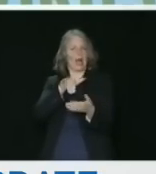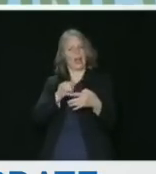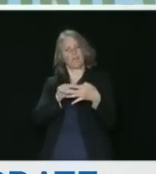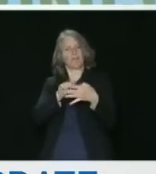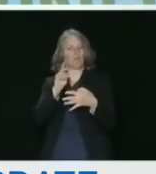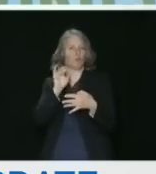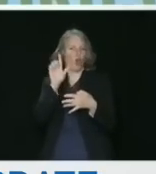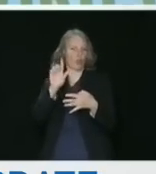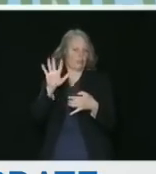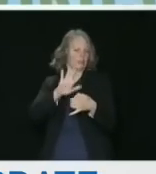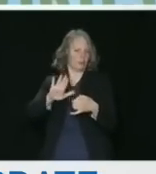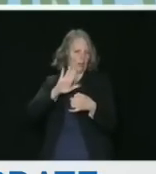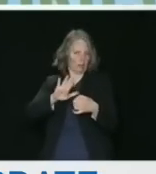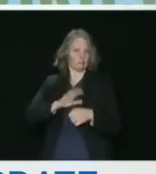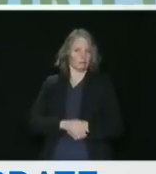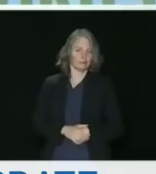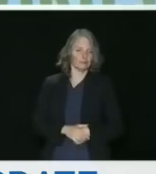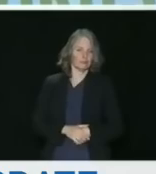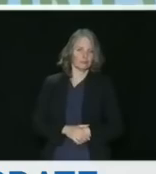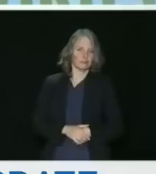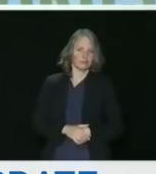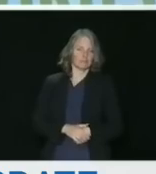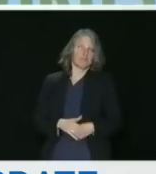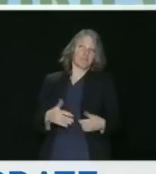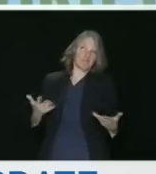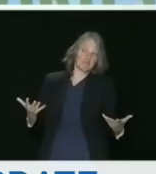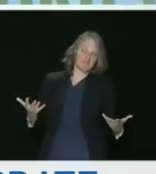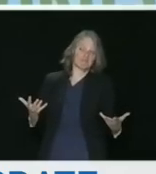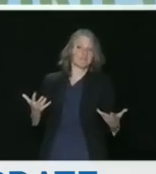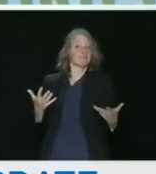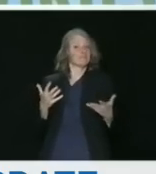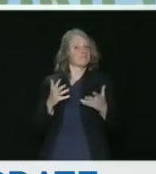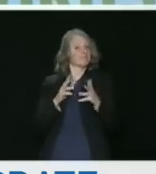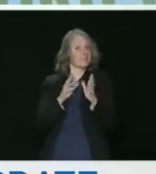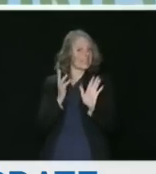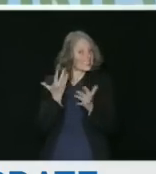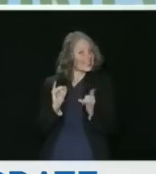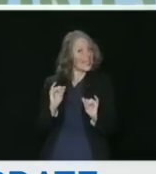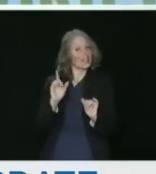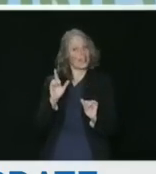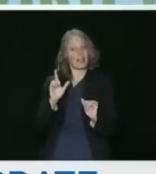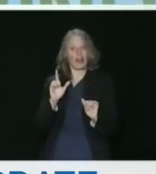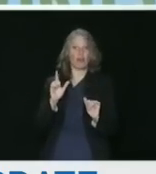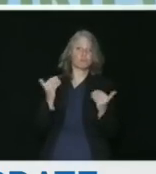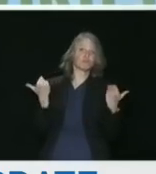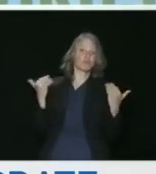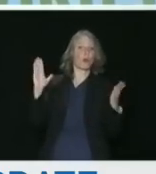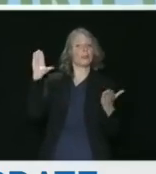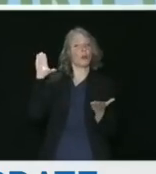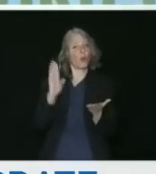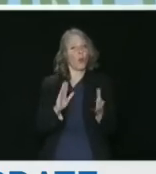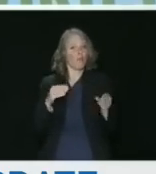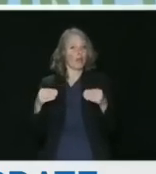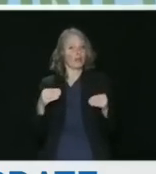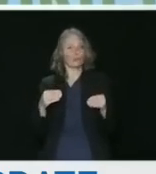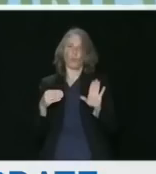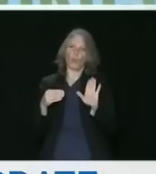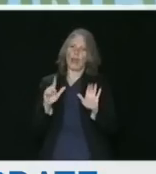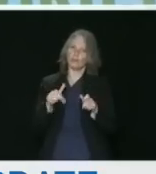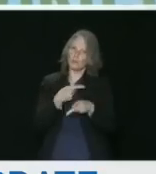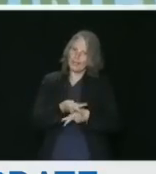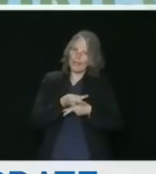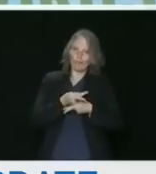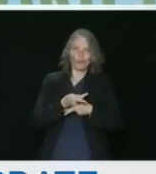sort of timeframe. But even then, you have to be cautious and not sort of just